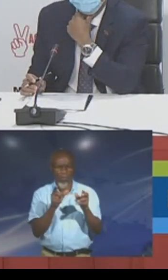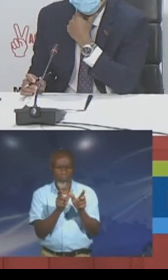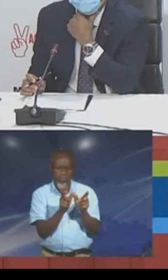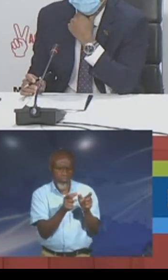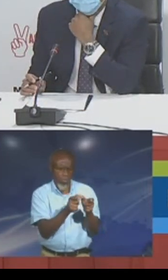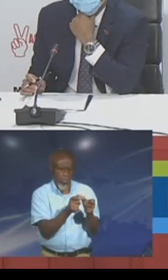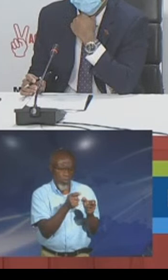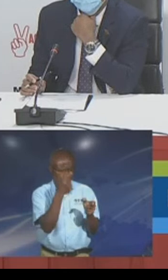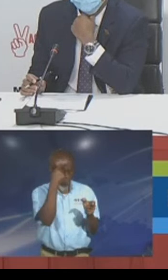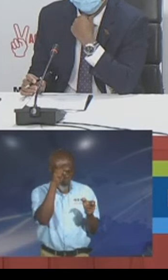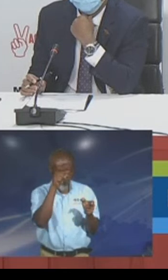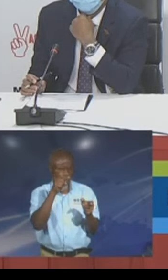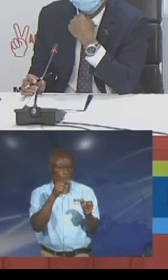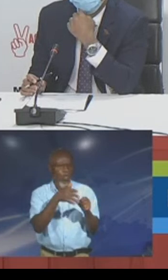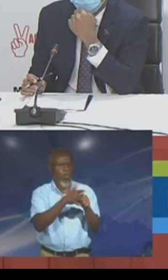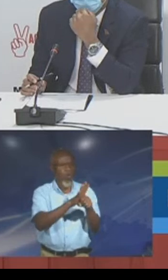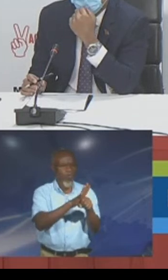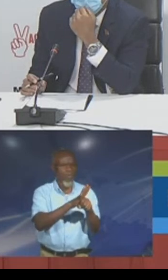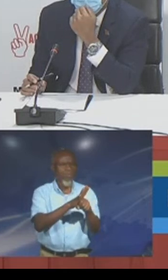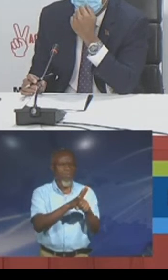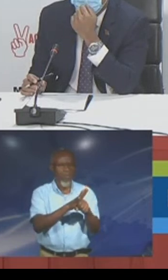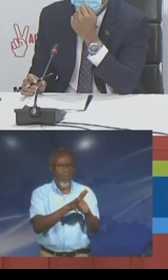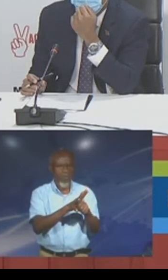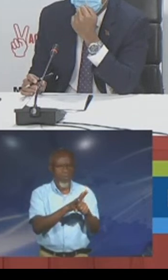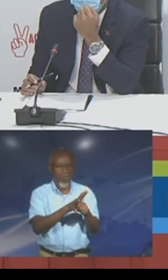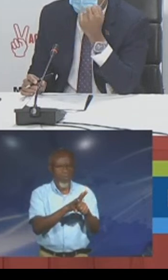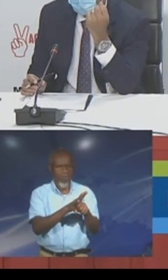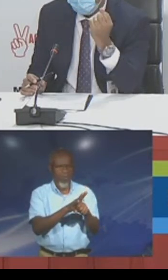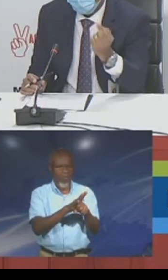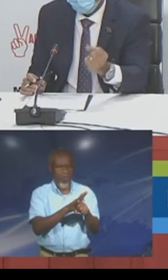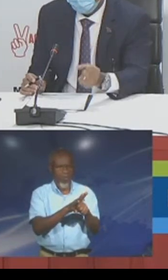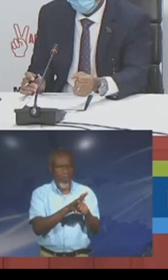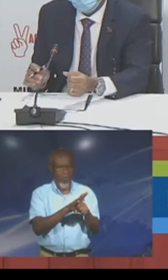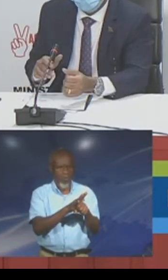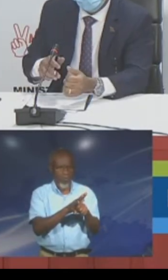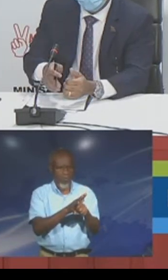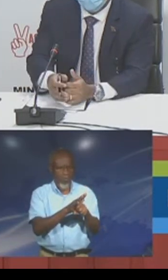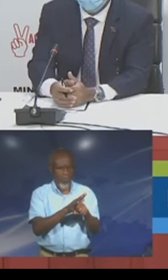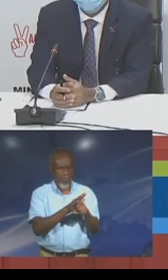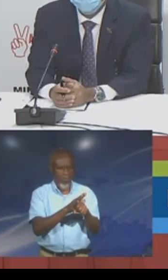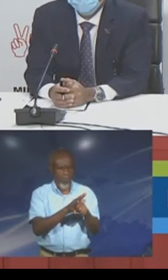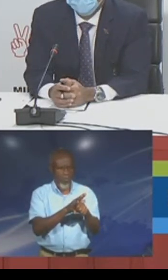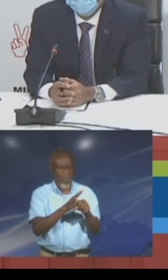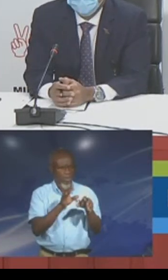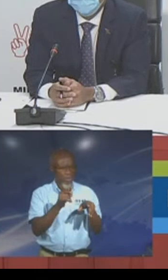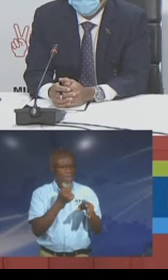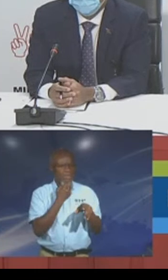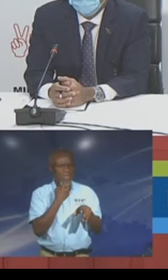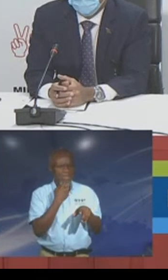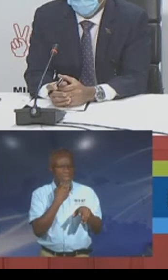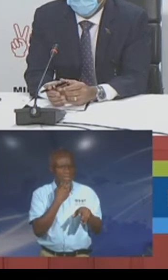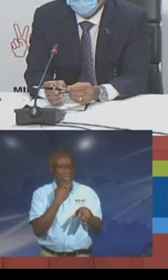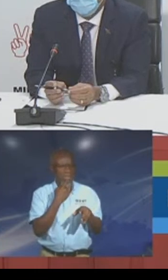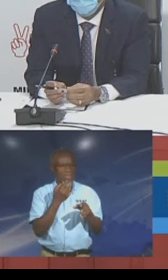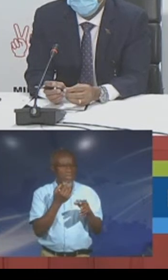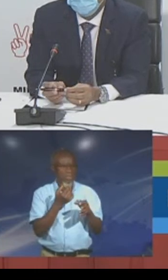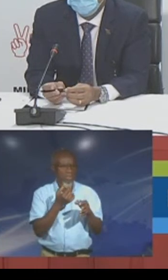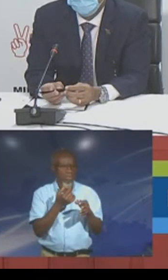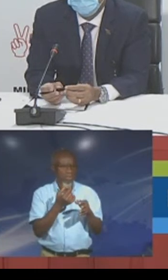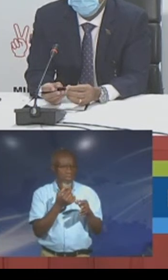period for COVID-19. So can you just give us the idea of what it is now? And if someone